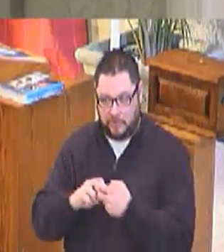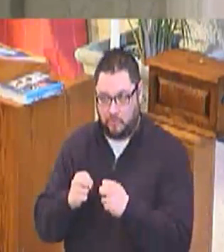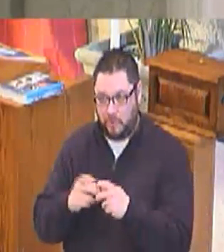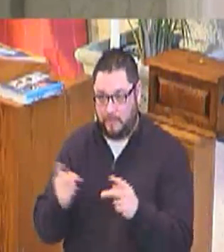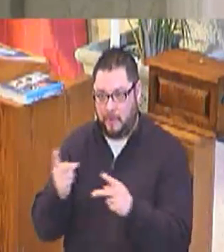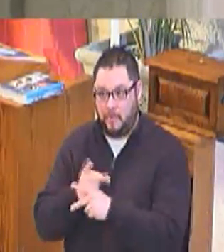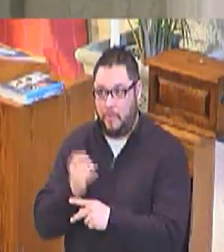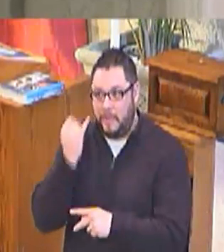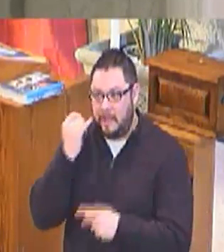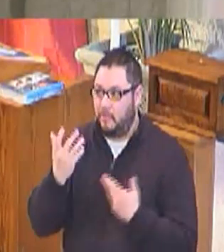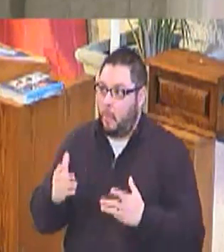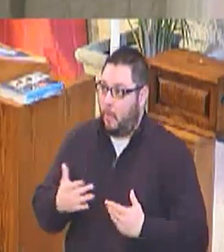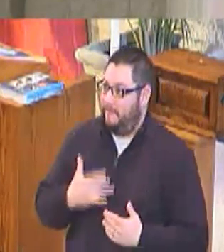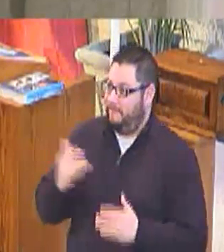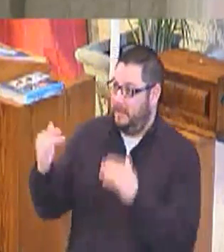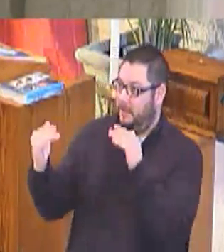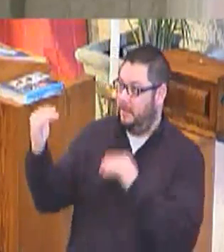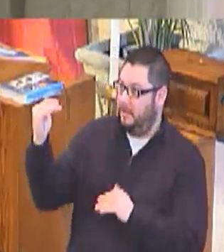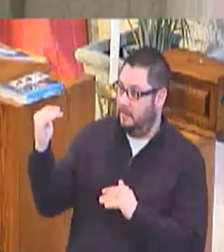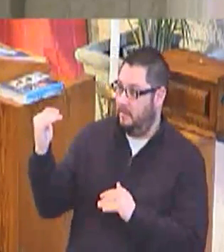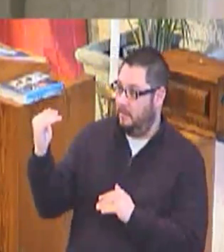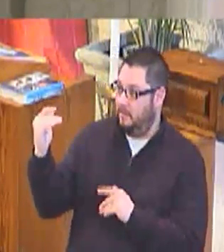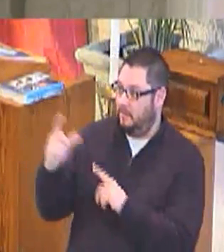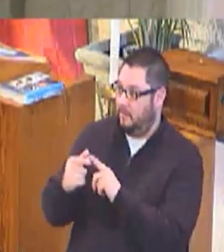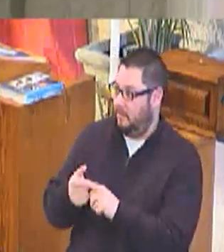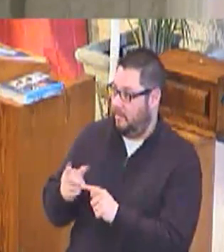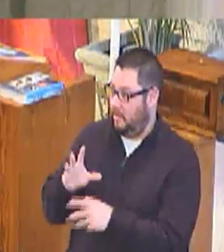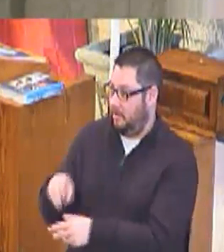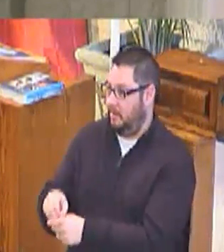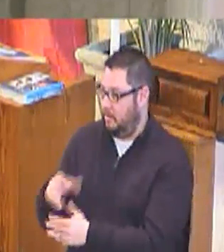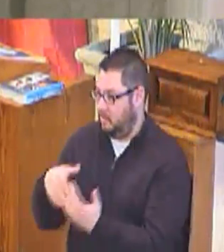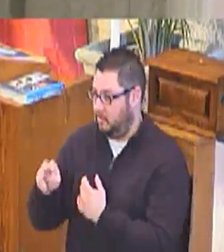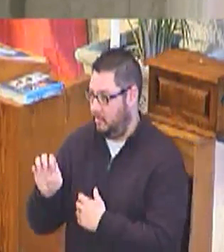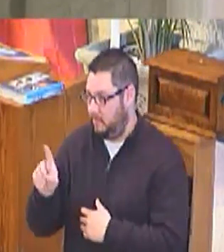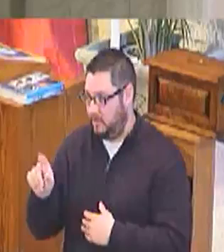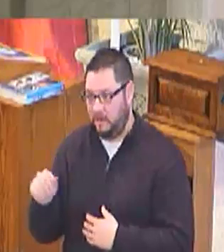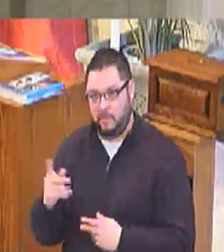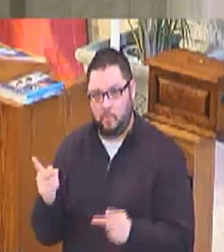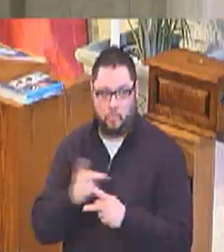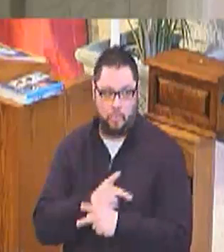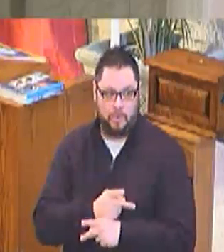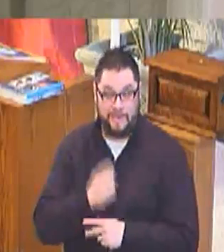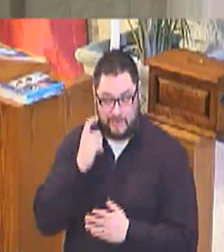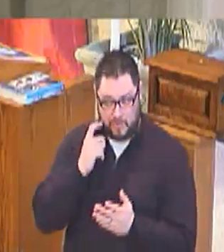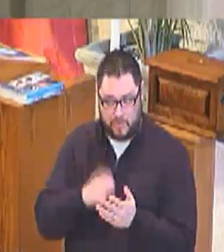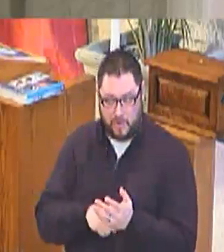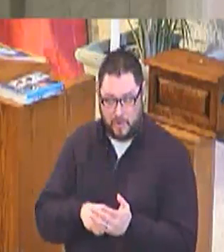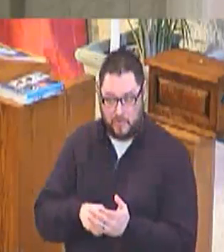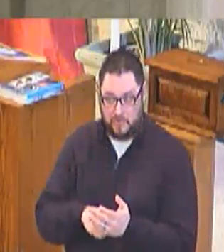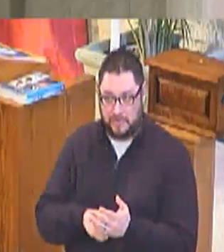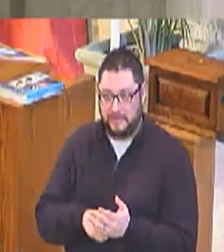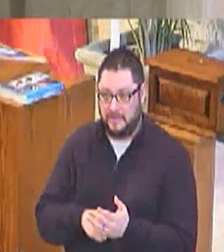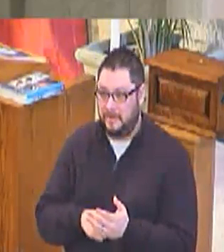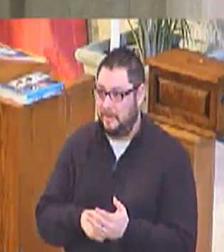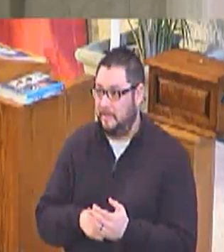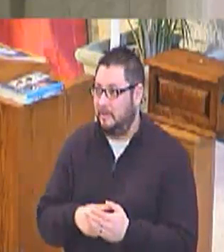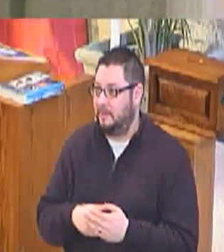you already feel inferior as it is. Have you noticed on social media that